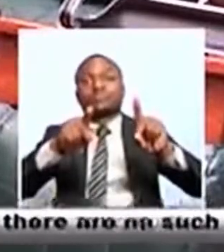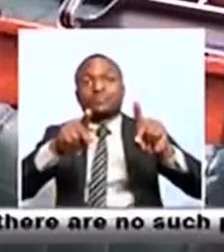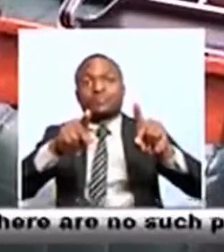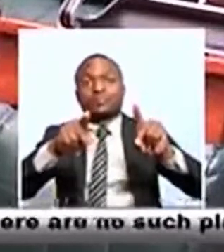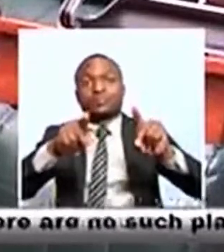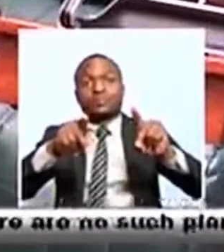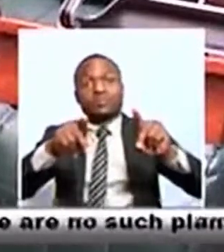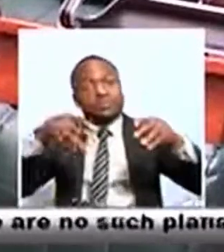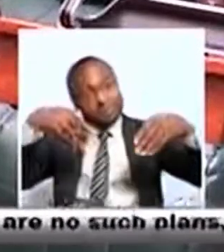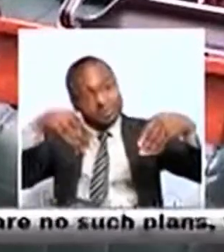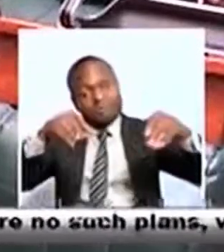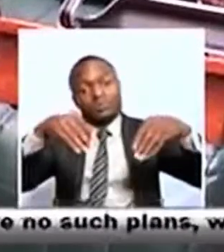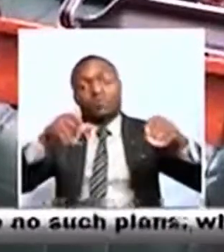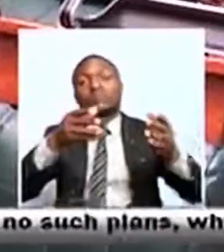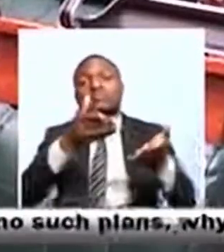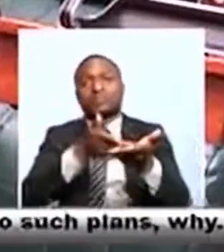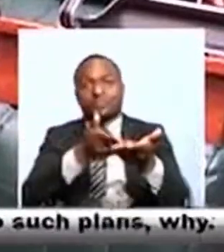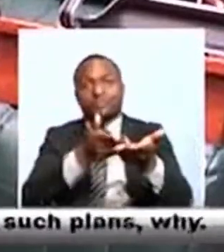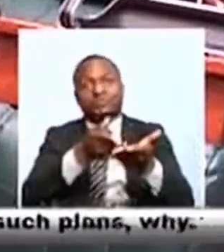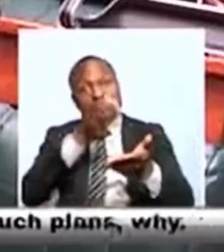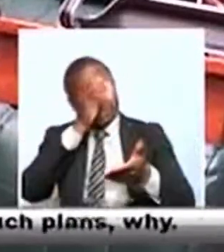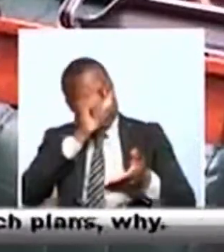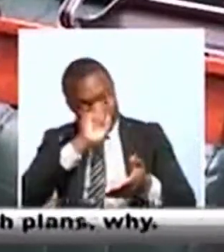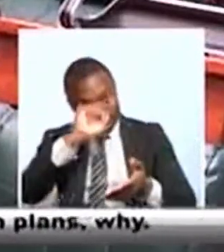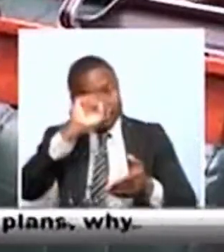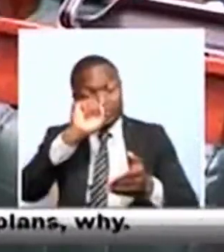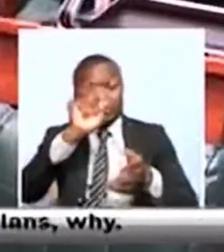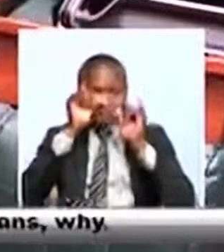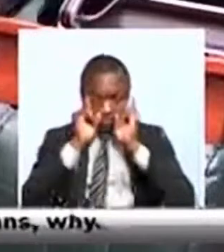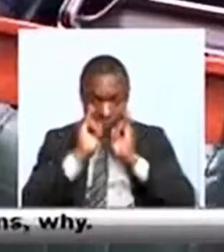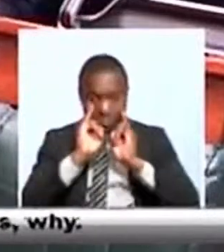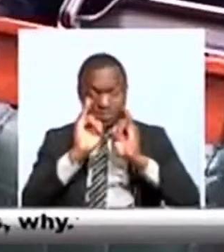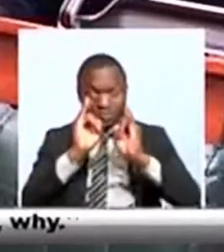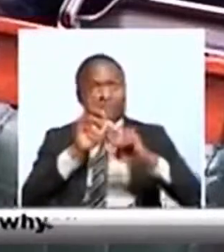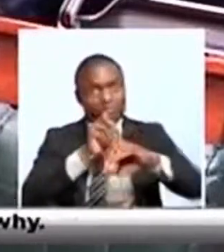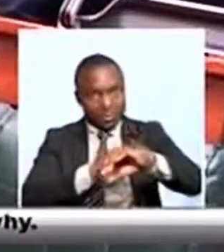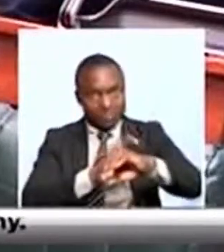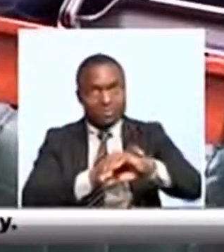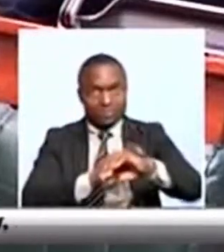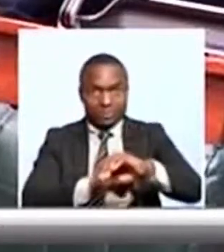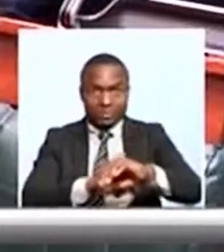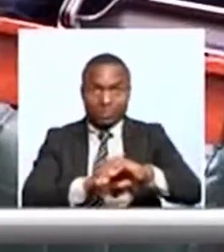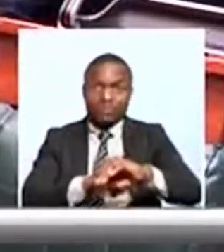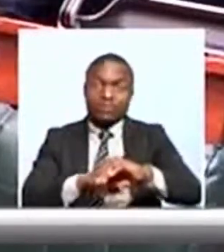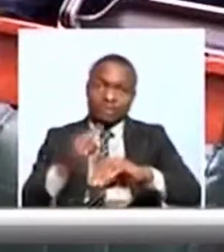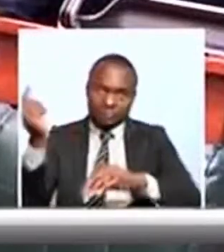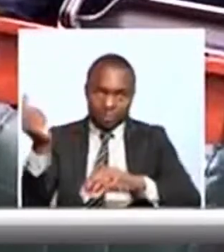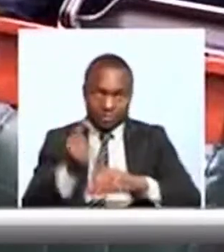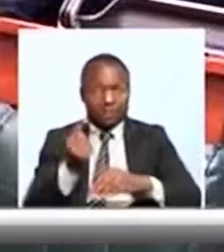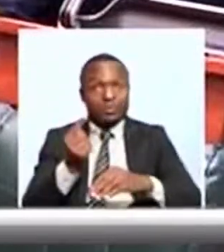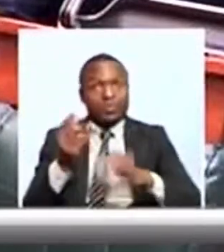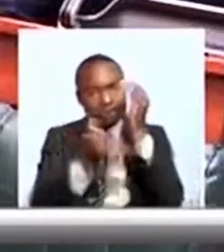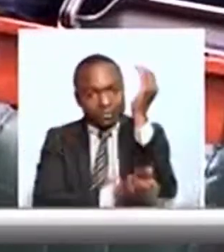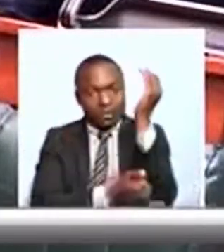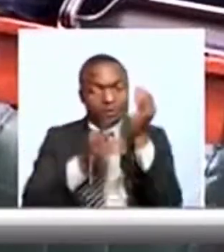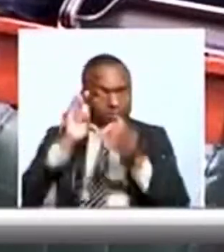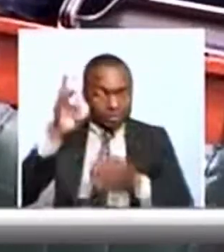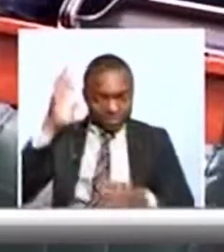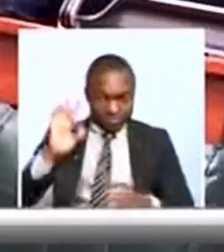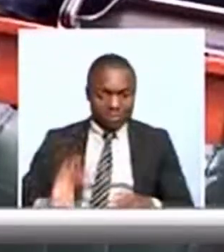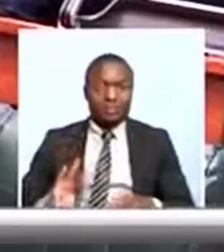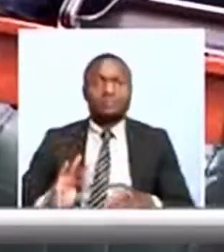auction these trophies. I'm sure when such a time comes, the country should be able to benefit from what it has harvested. I